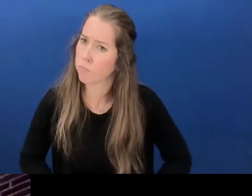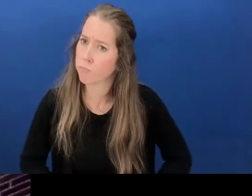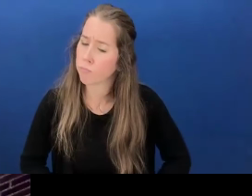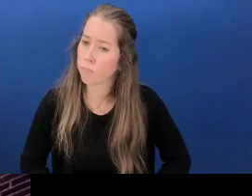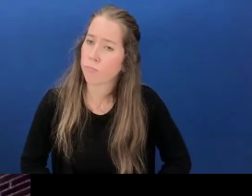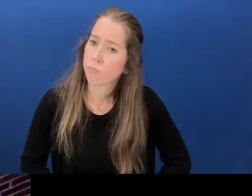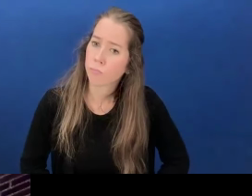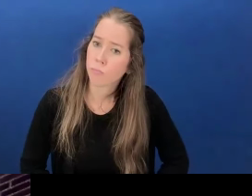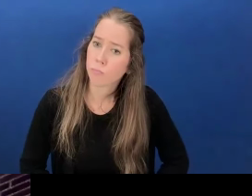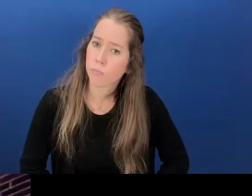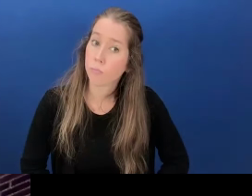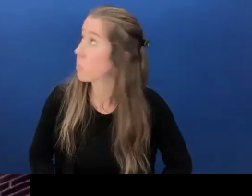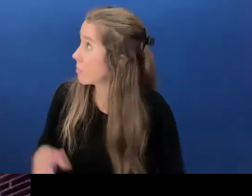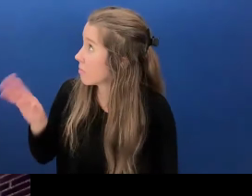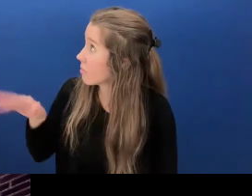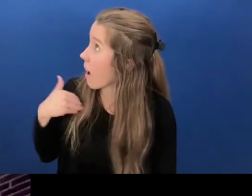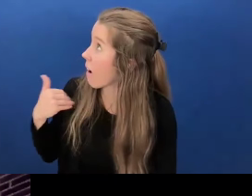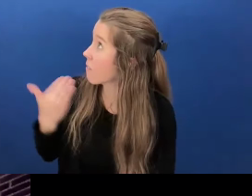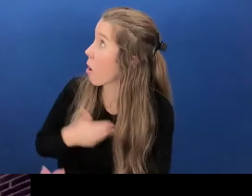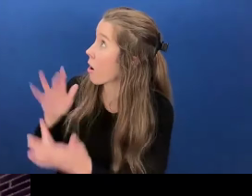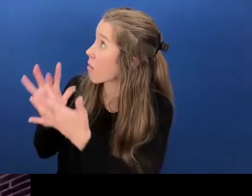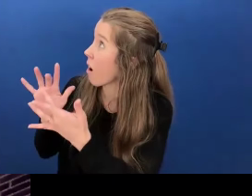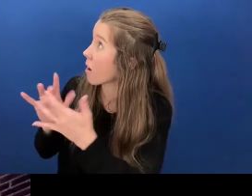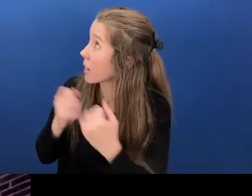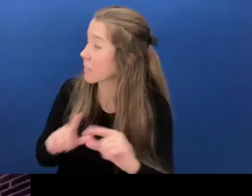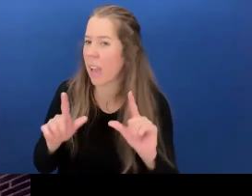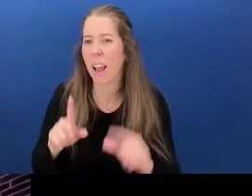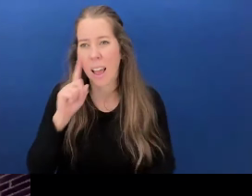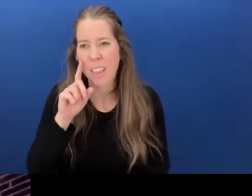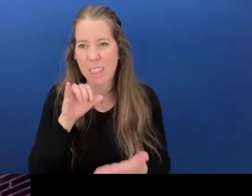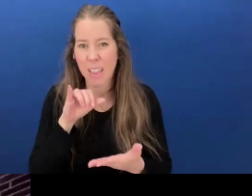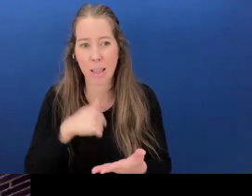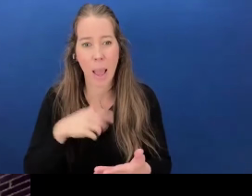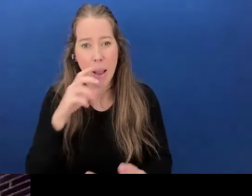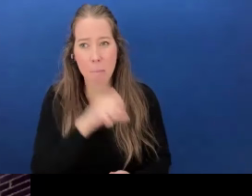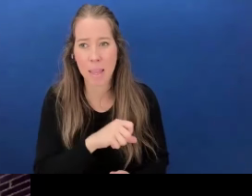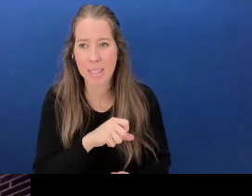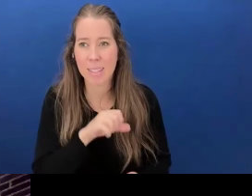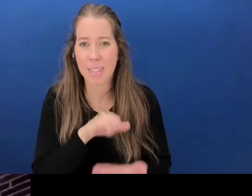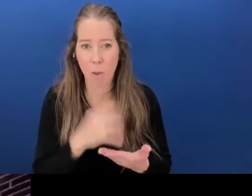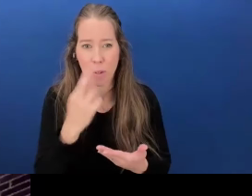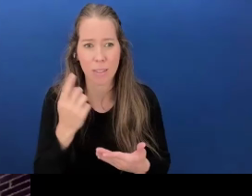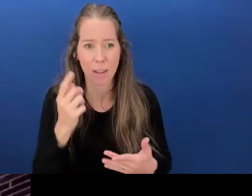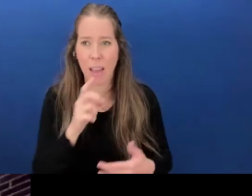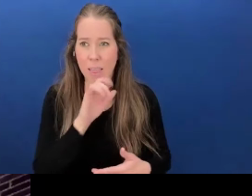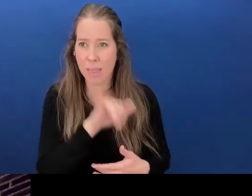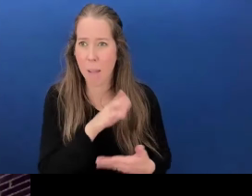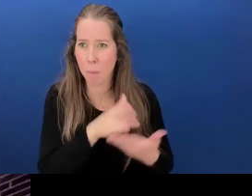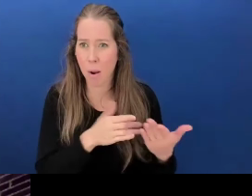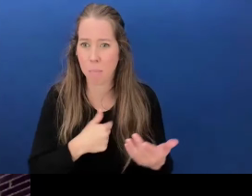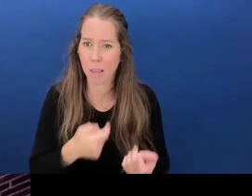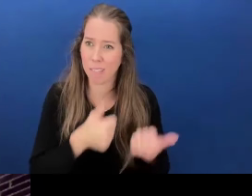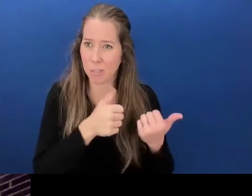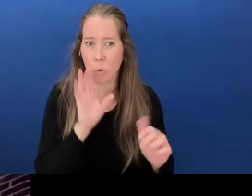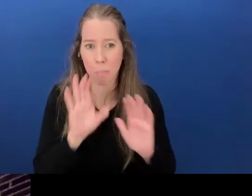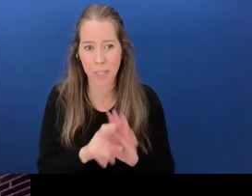yeah. Do you have our contact slides? I think that's the one I missed because I cut it out to put that picture of us. Yeah, I have handouts here, and actually